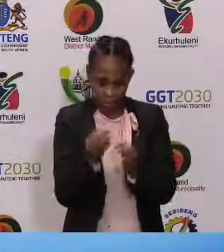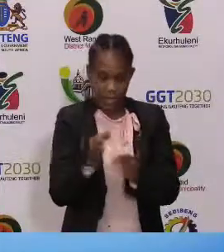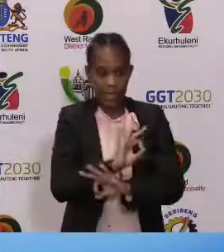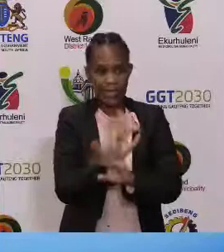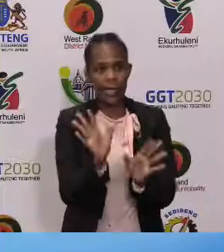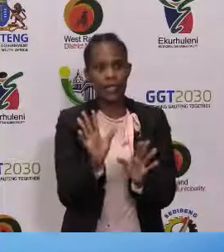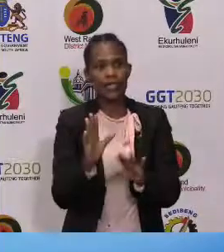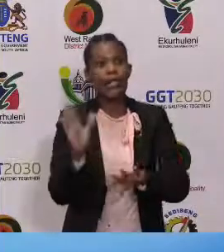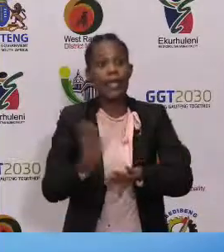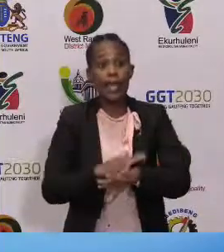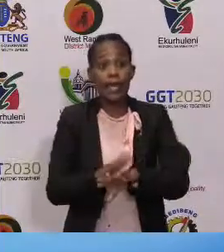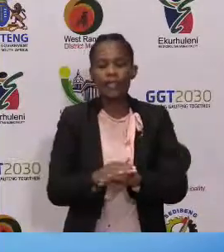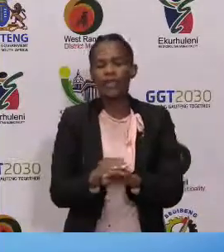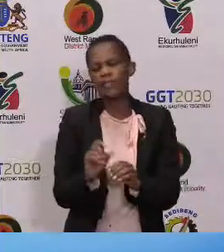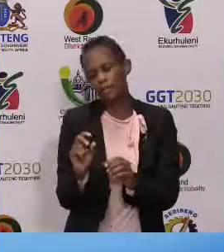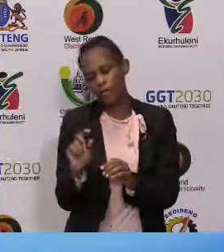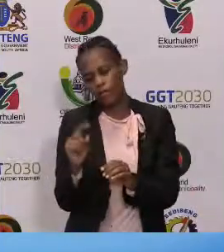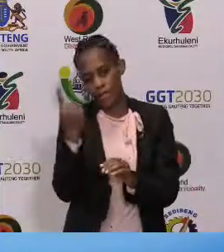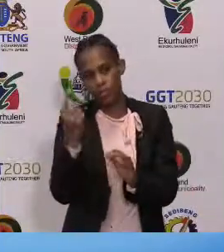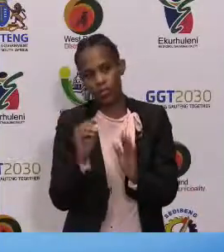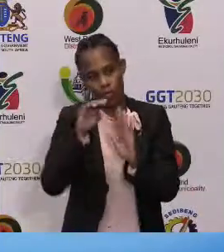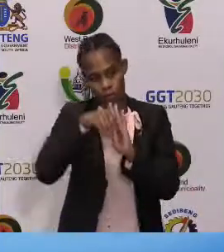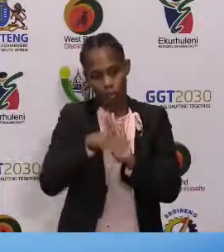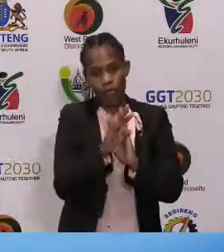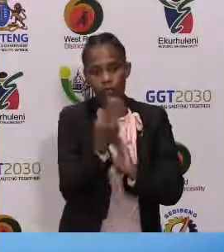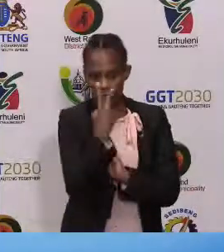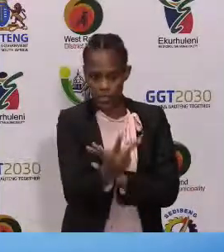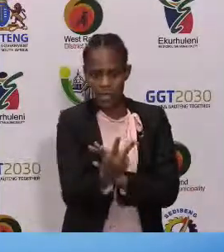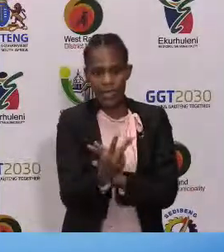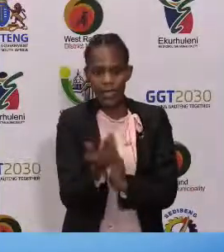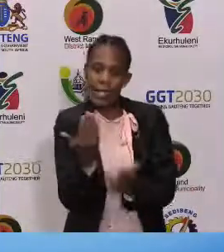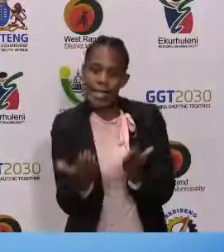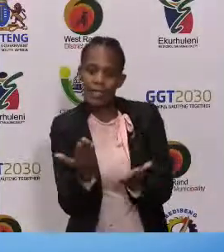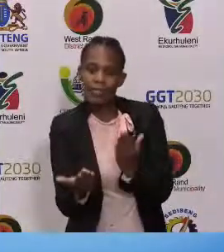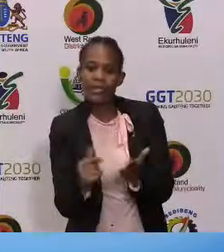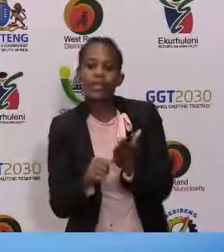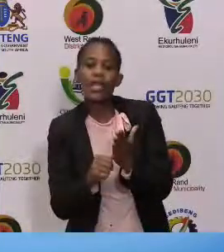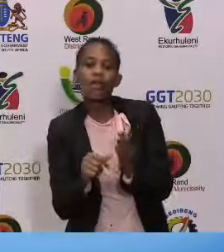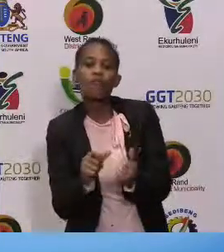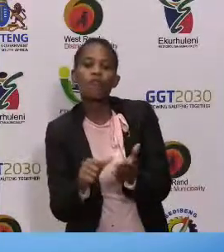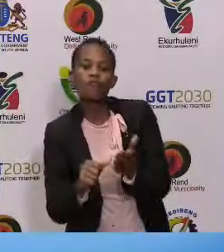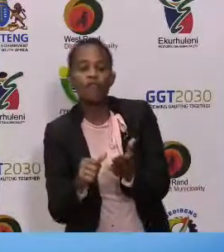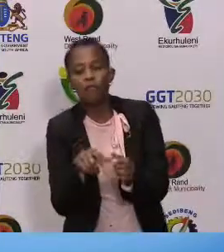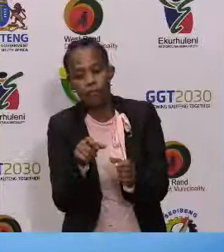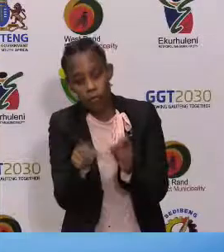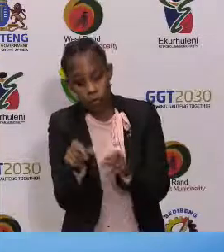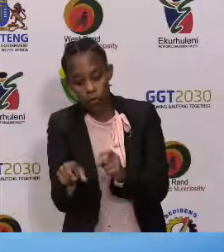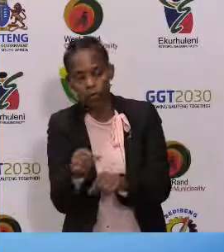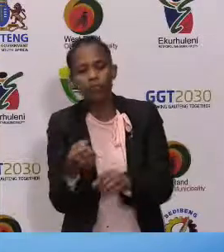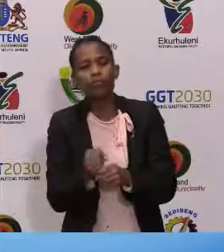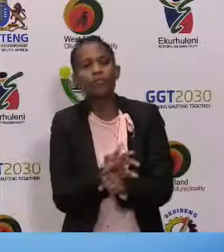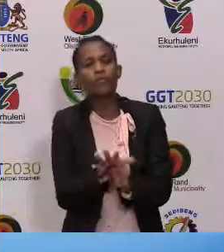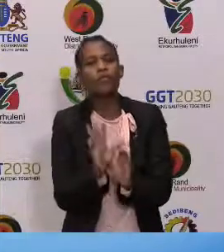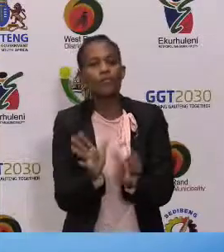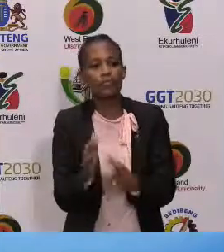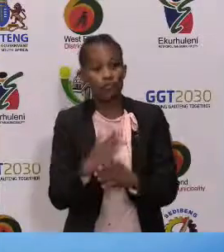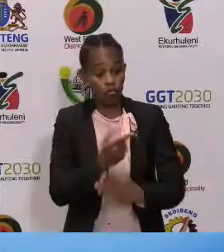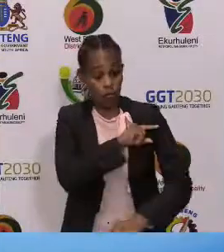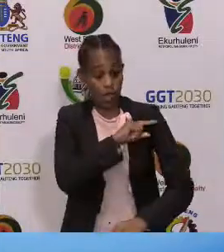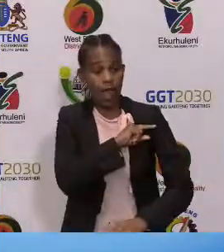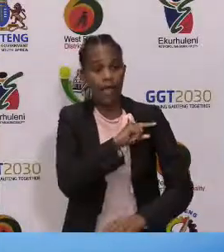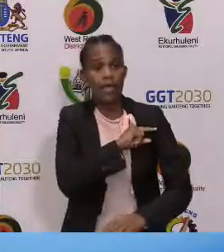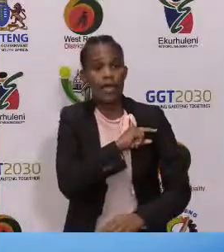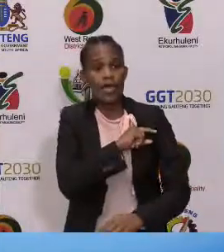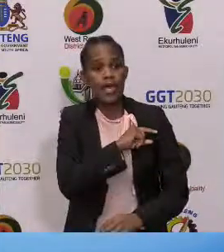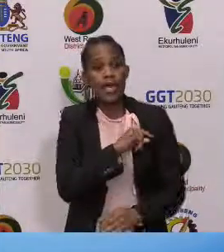late after the first wave has subsided, we will be underestimating the number of people that have been infected with the virus, because some of them will